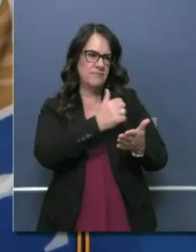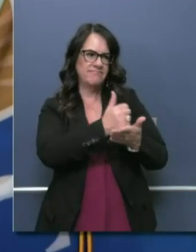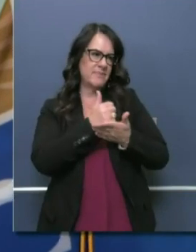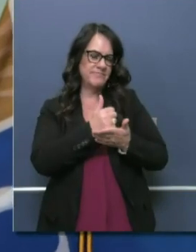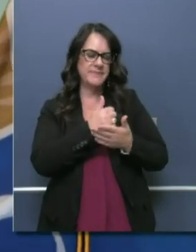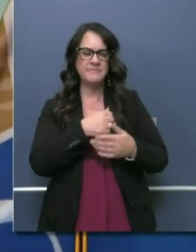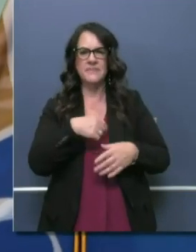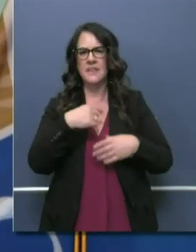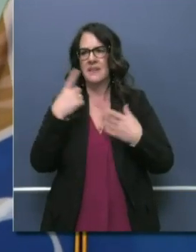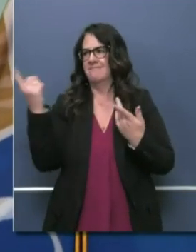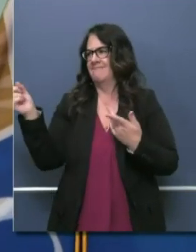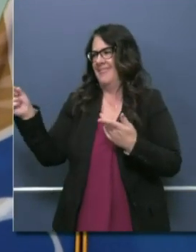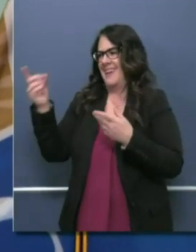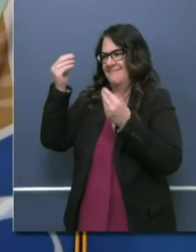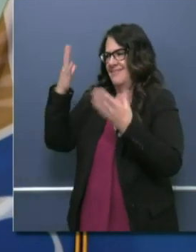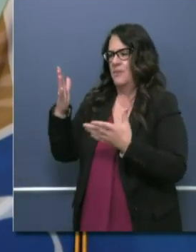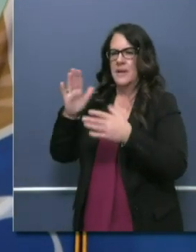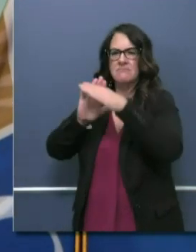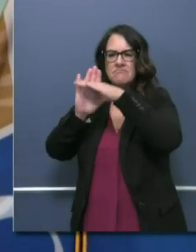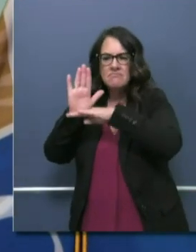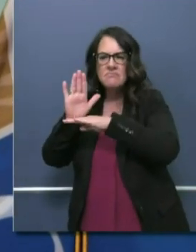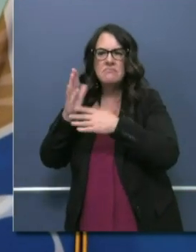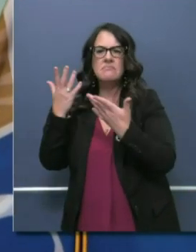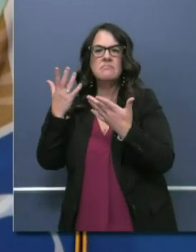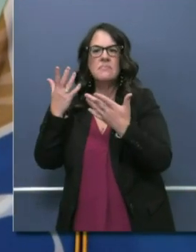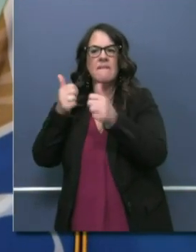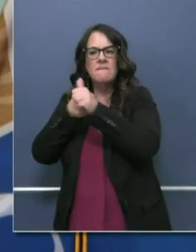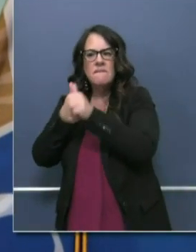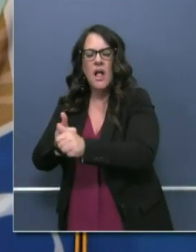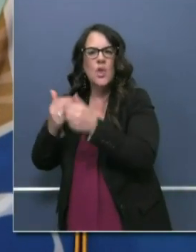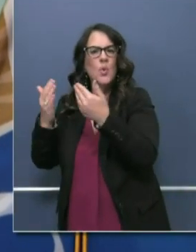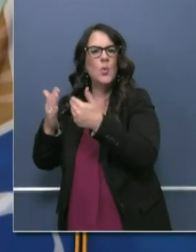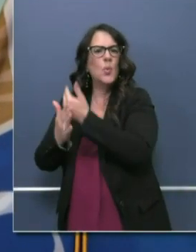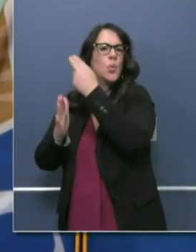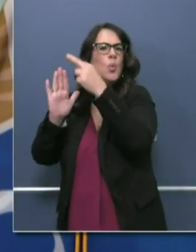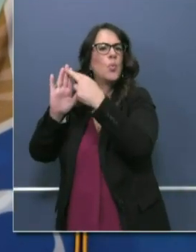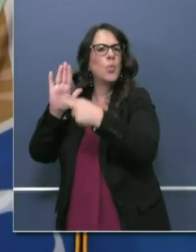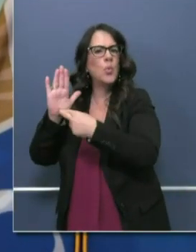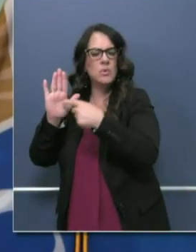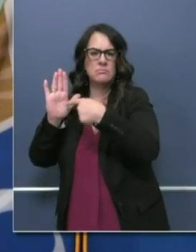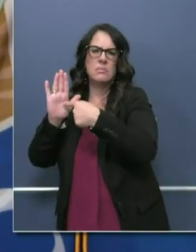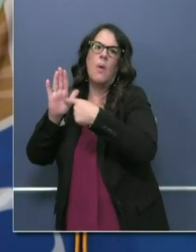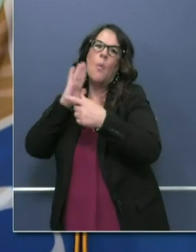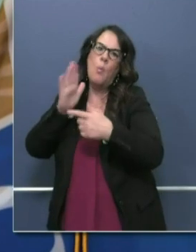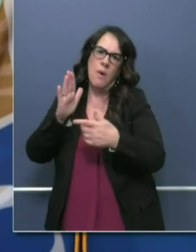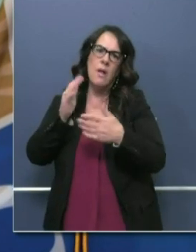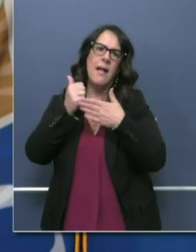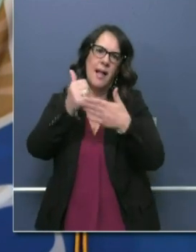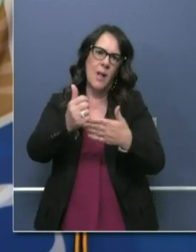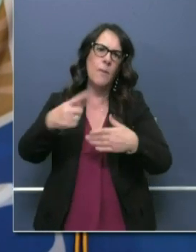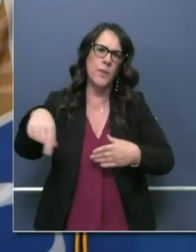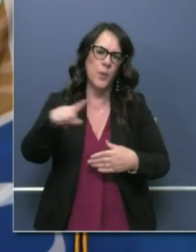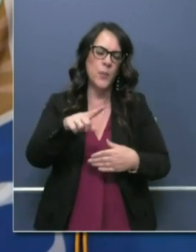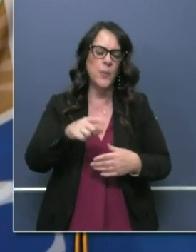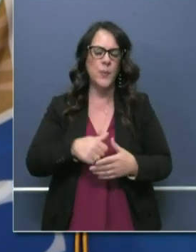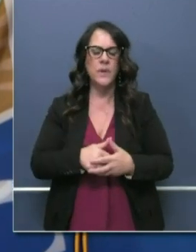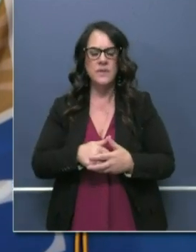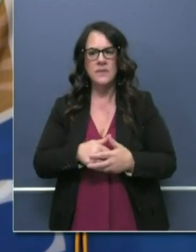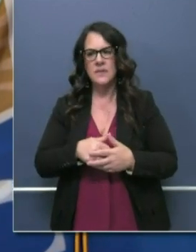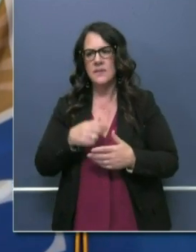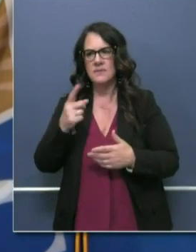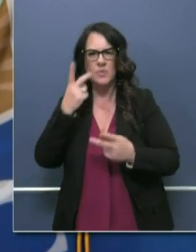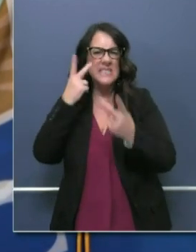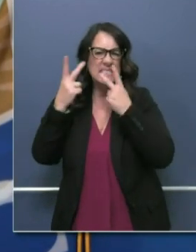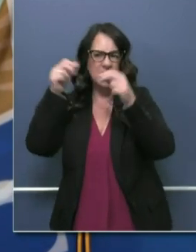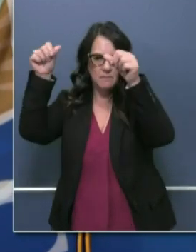these guidelines in a very public way, and that should also answer more of the detailed questions. I just want to